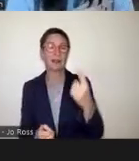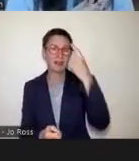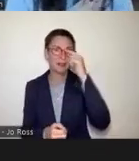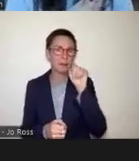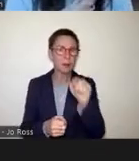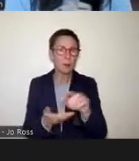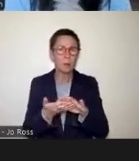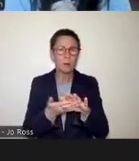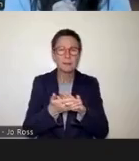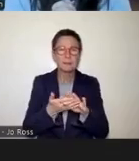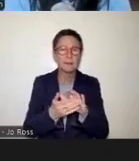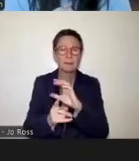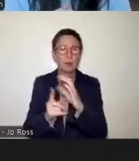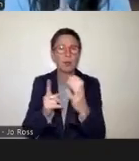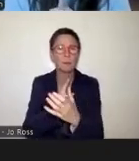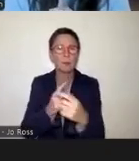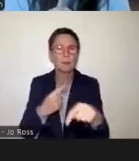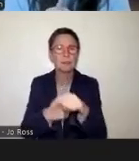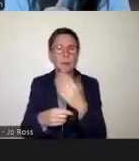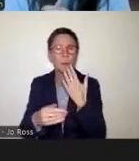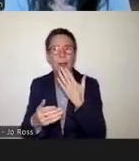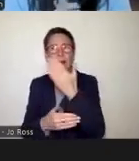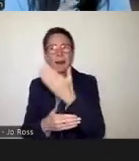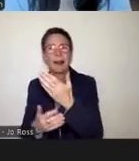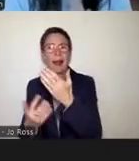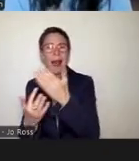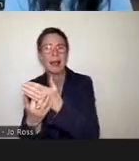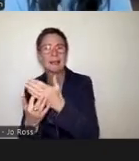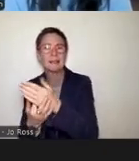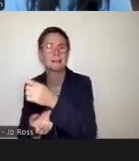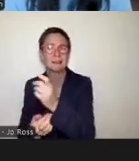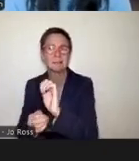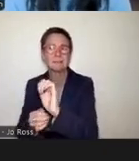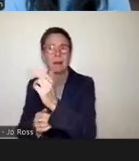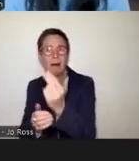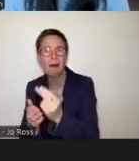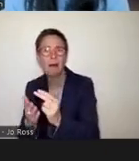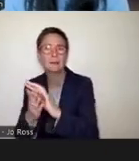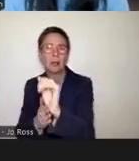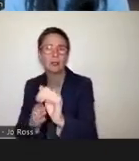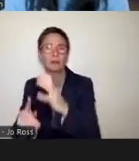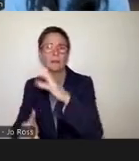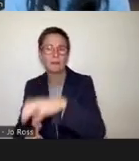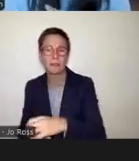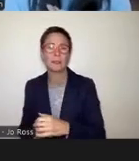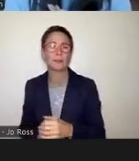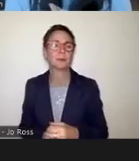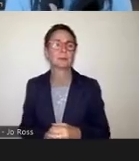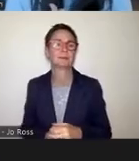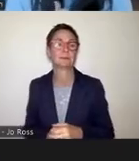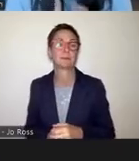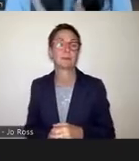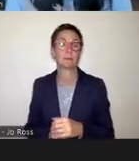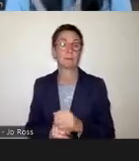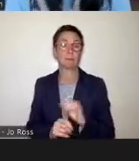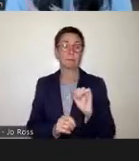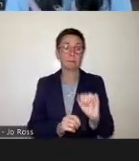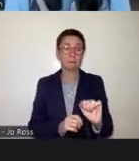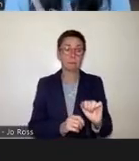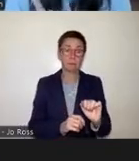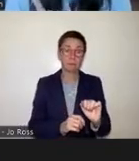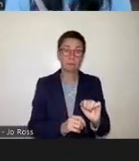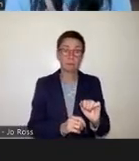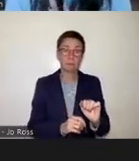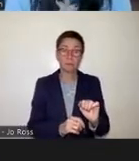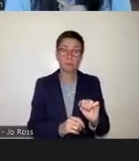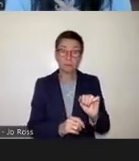mean for communities accessing arts and cultural venues? Are arts and cultural venues for people in poverty? And what have you seen in your role, which we've kind